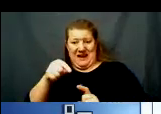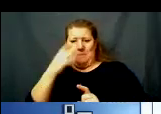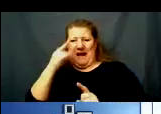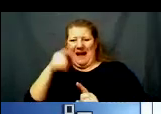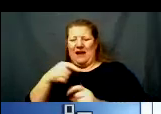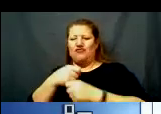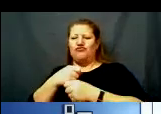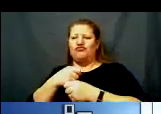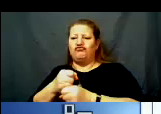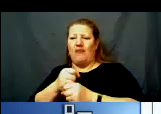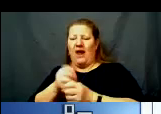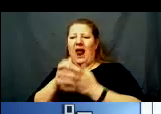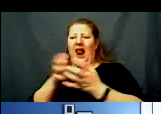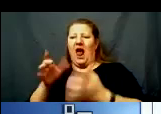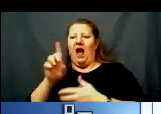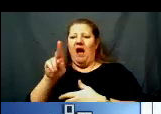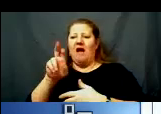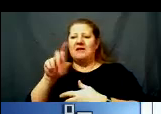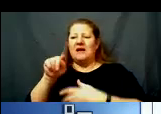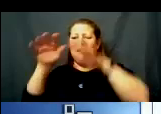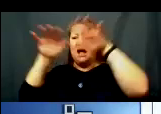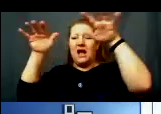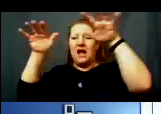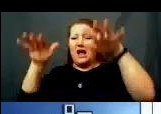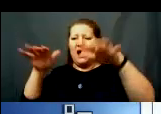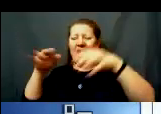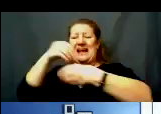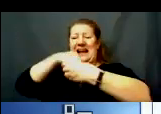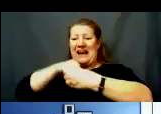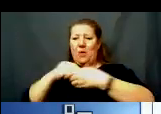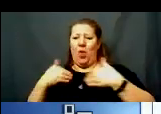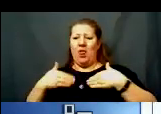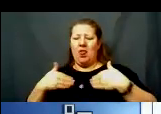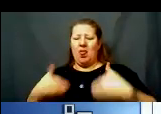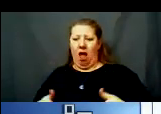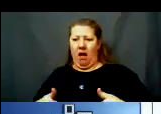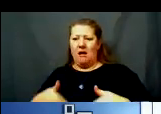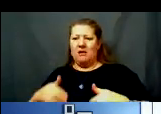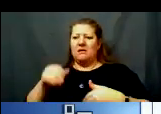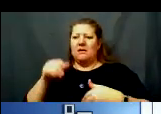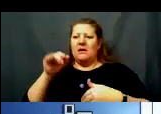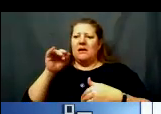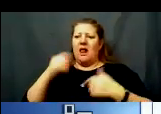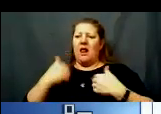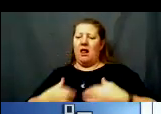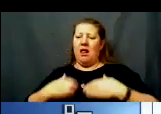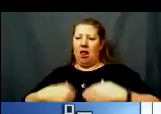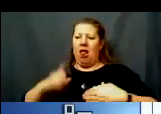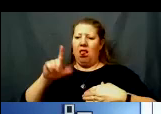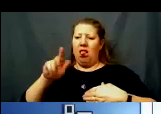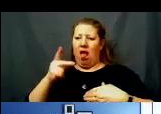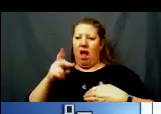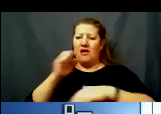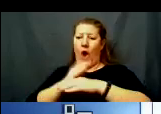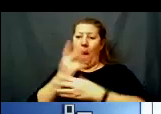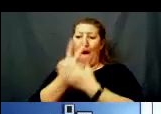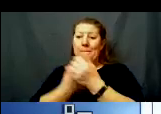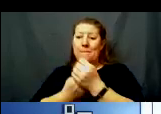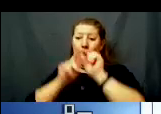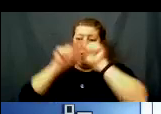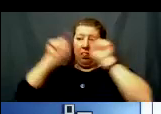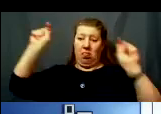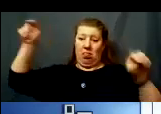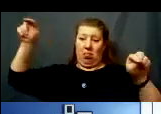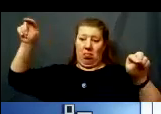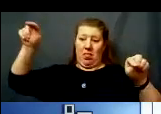an enormous amount of dust that is getting into the lungs, into the bodies of people on both sides of this dump, in the